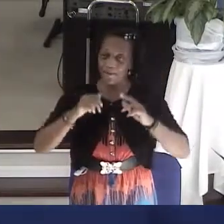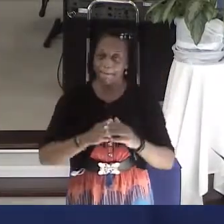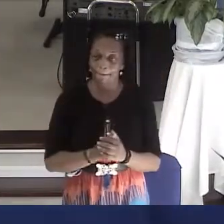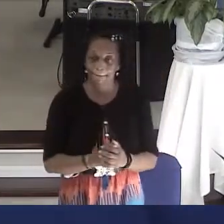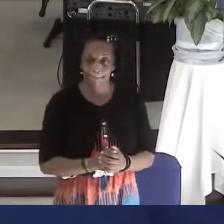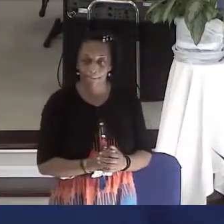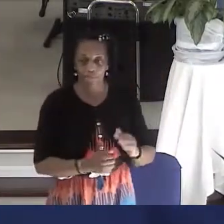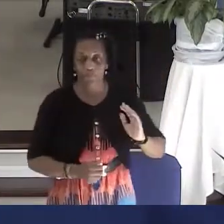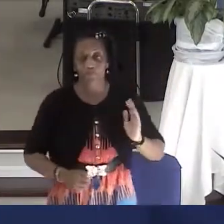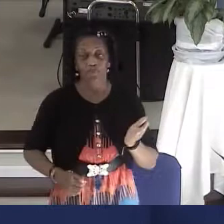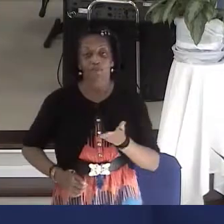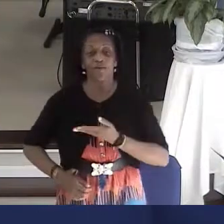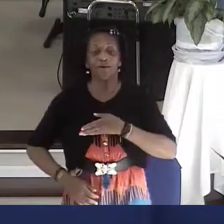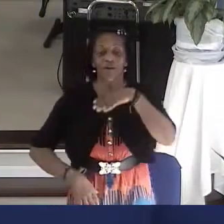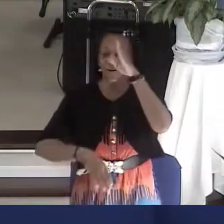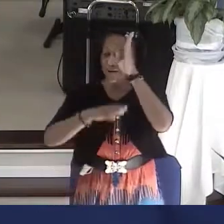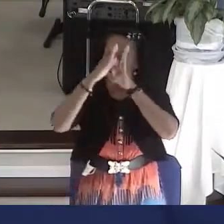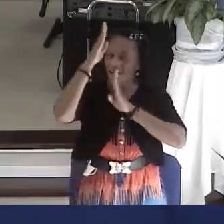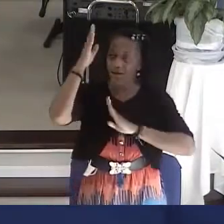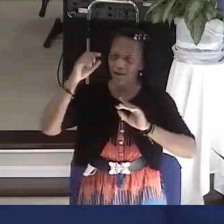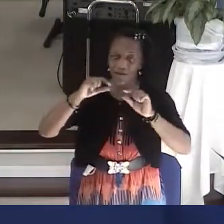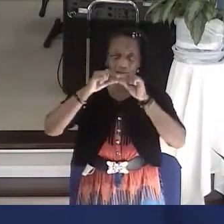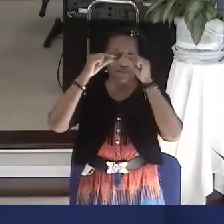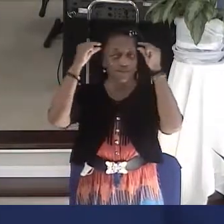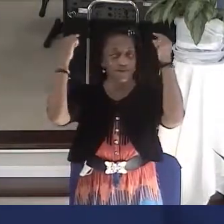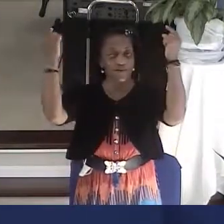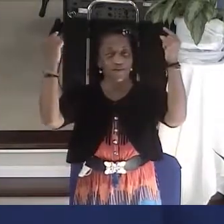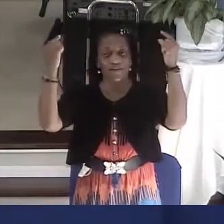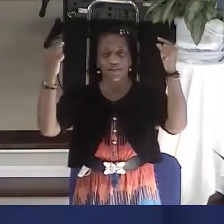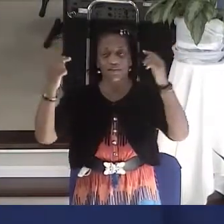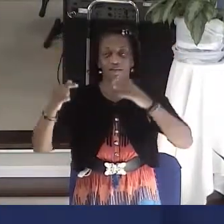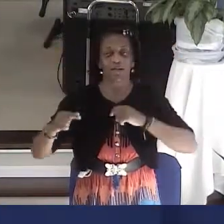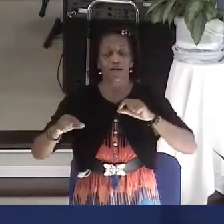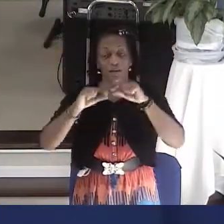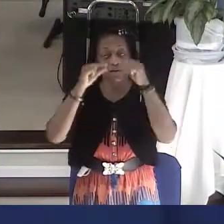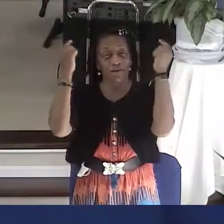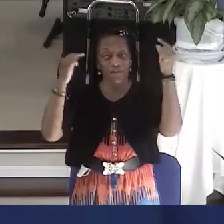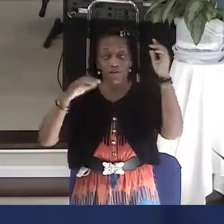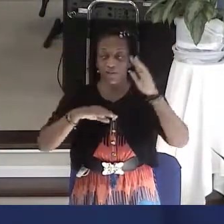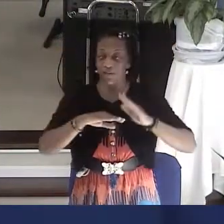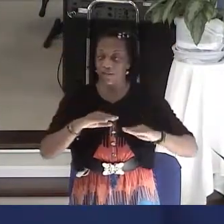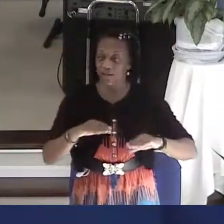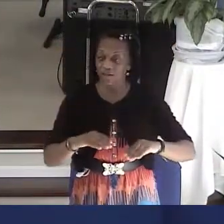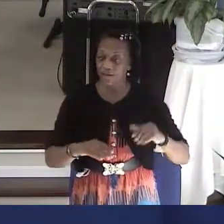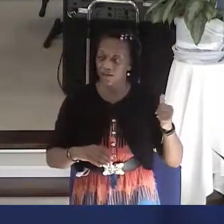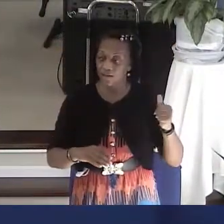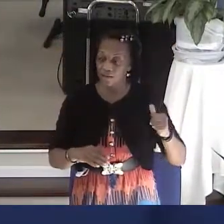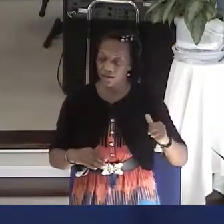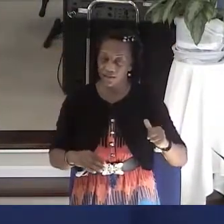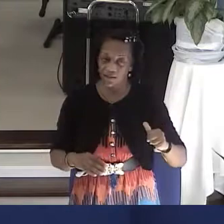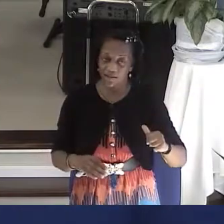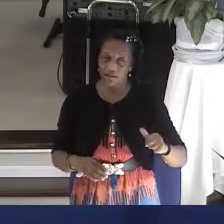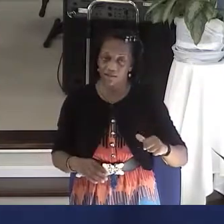God is great. Our God is greater than any other, anything.